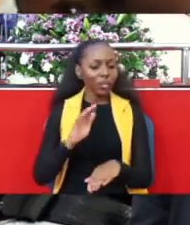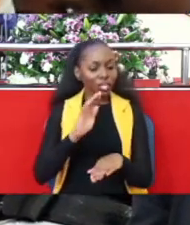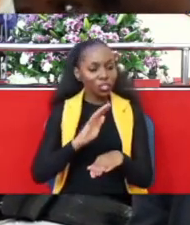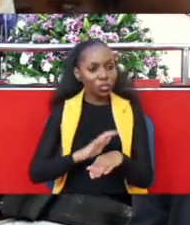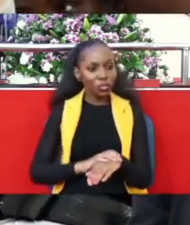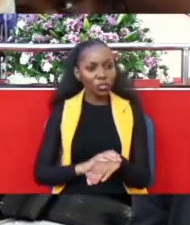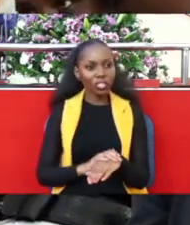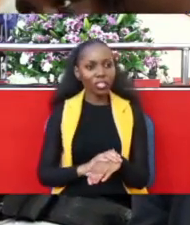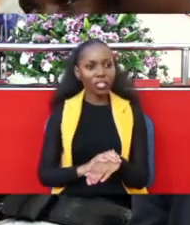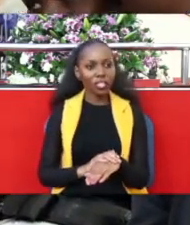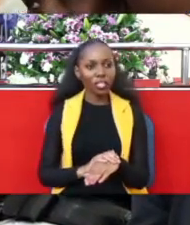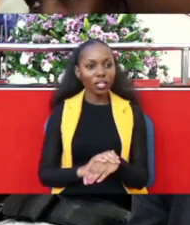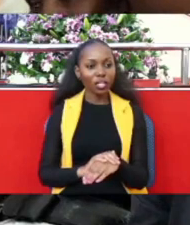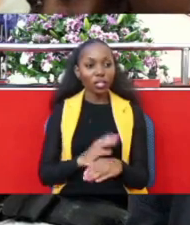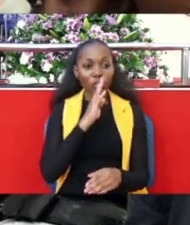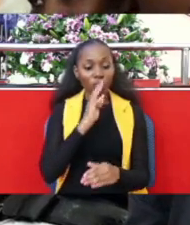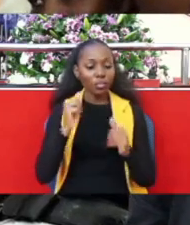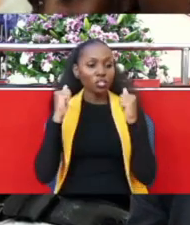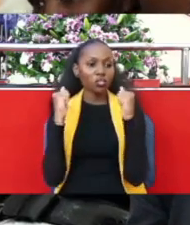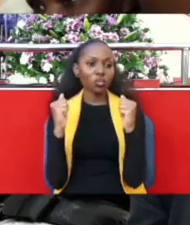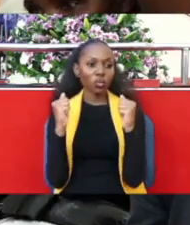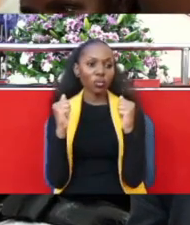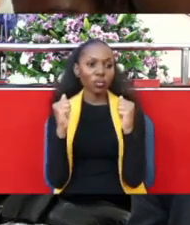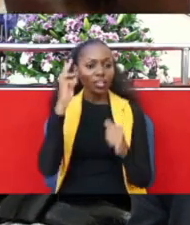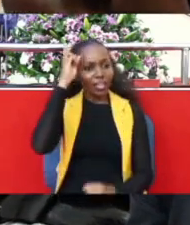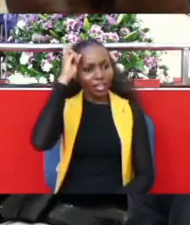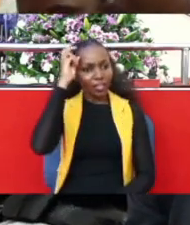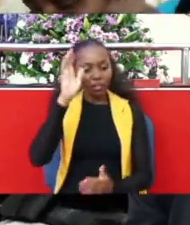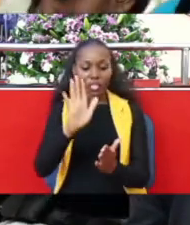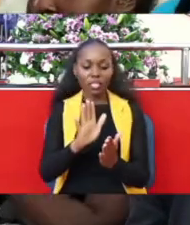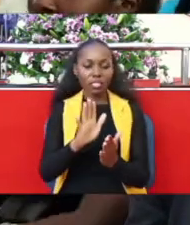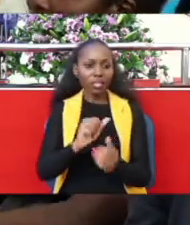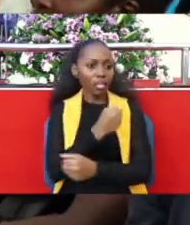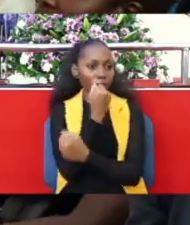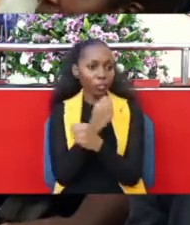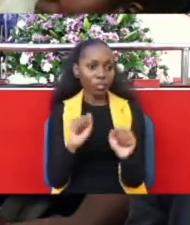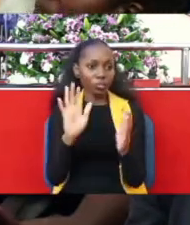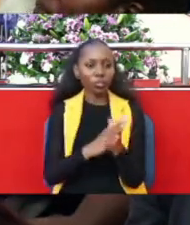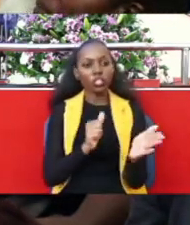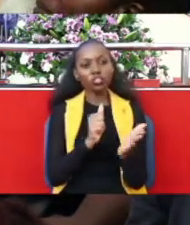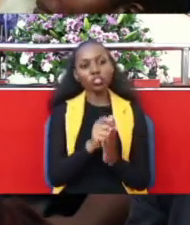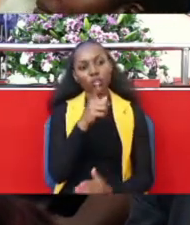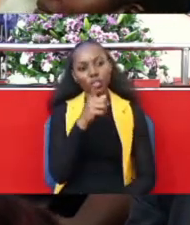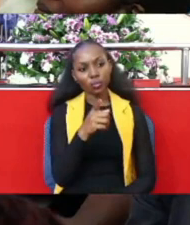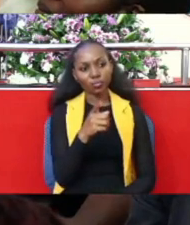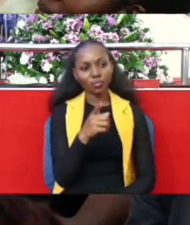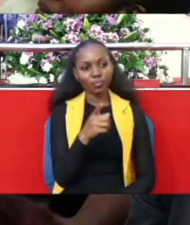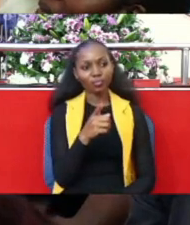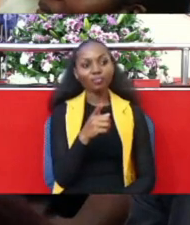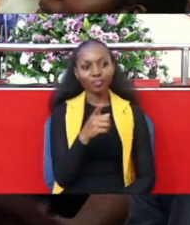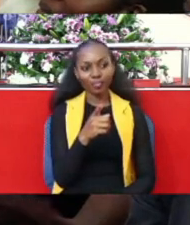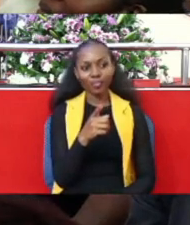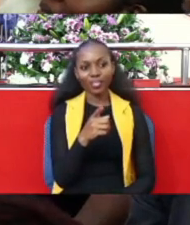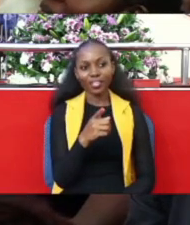hata tuchezea. Where the devil will not play around with us. Praise the name of the Lord. Amen. Yes, so we need to